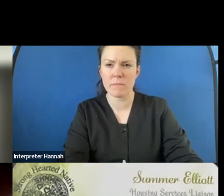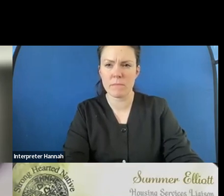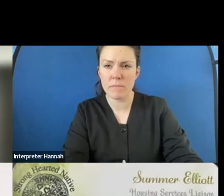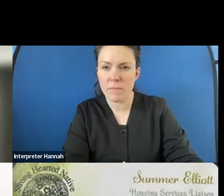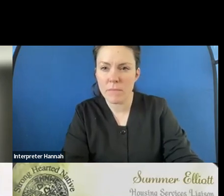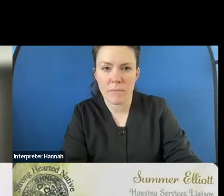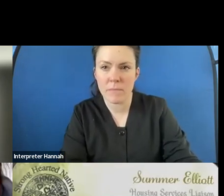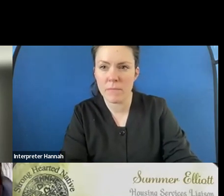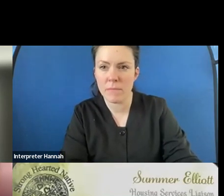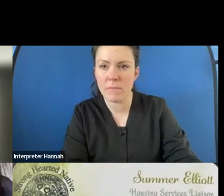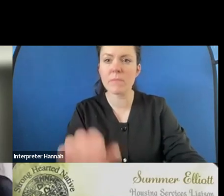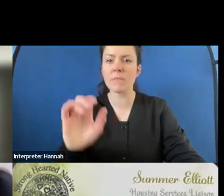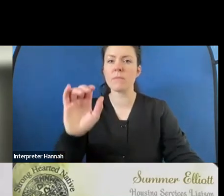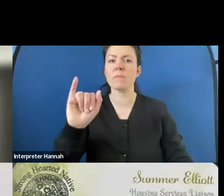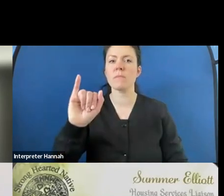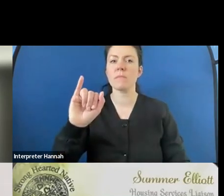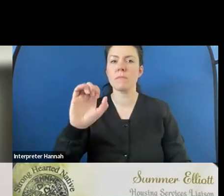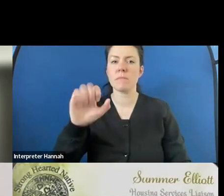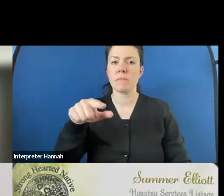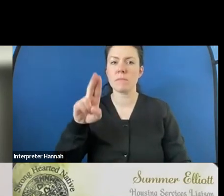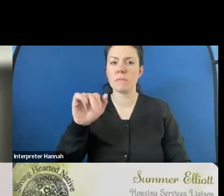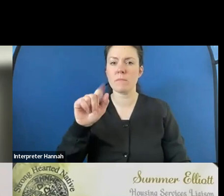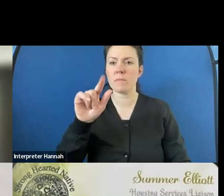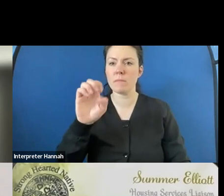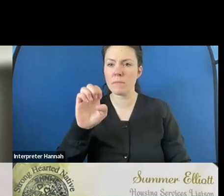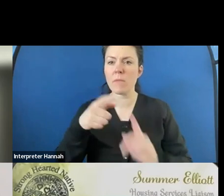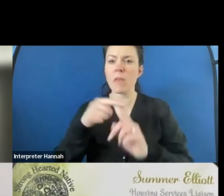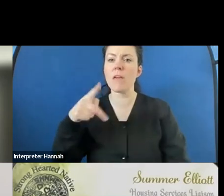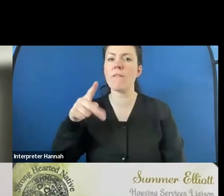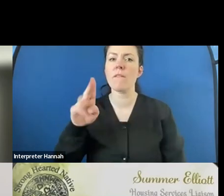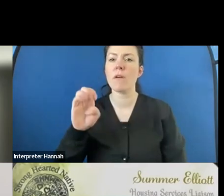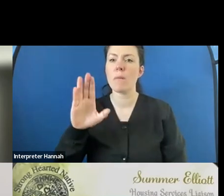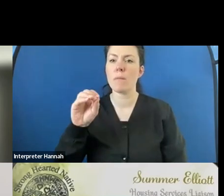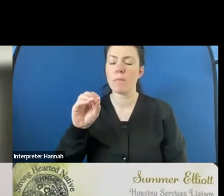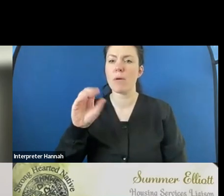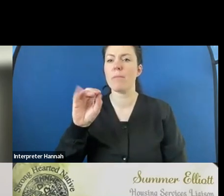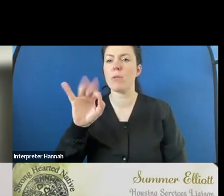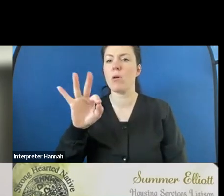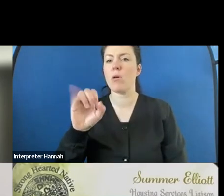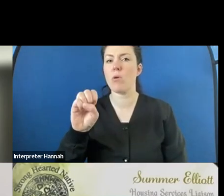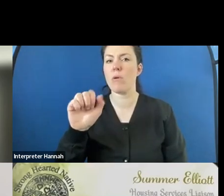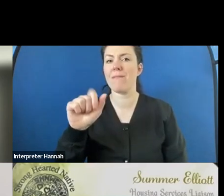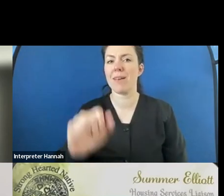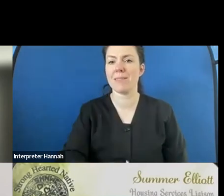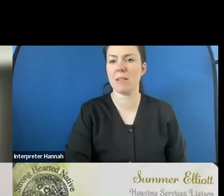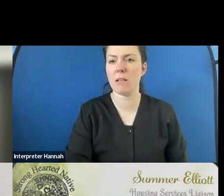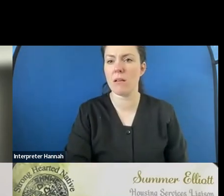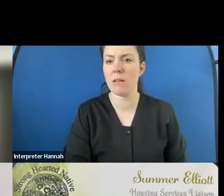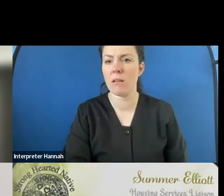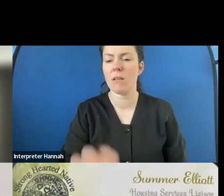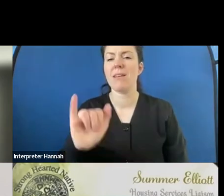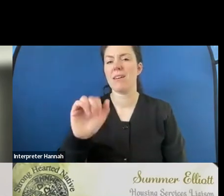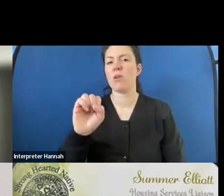Good morning. I'm Jacqueline Yelch from the Pueblo of Isleta. Thank you so very much for your